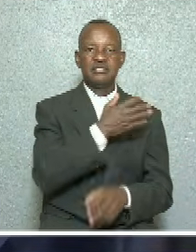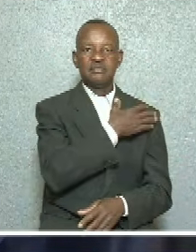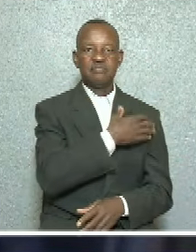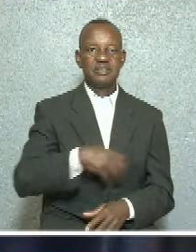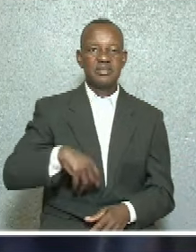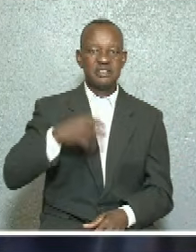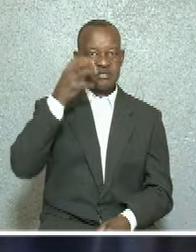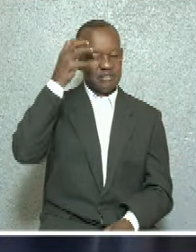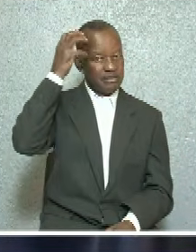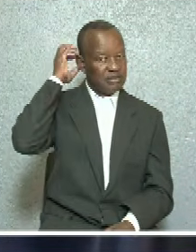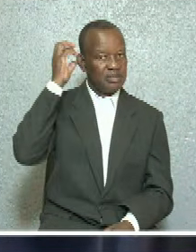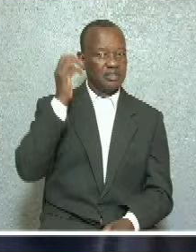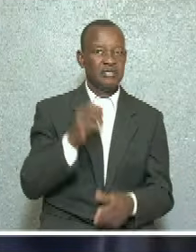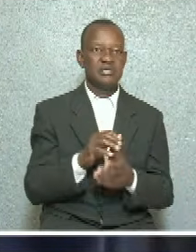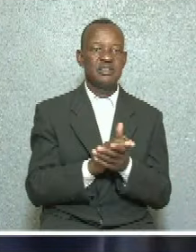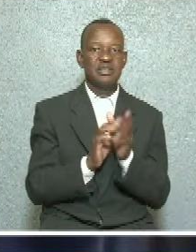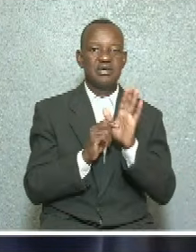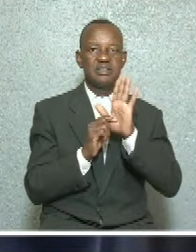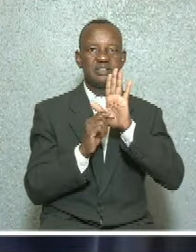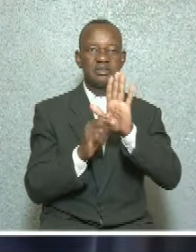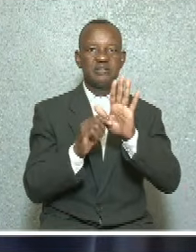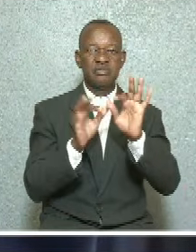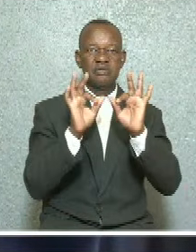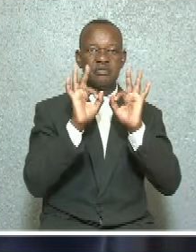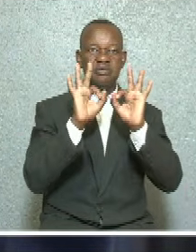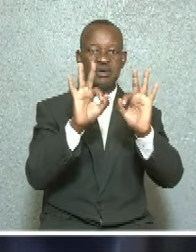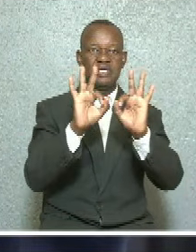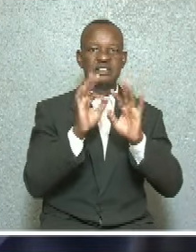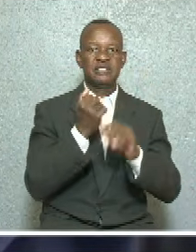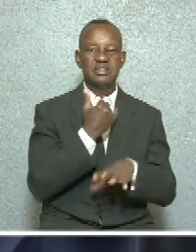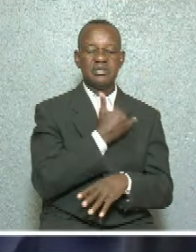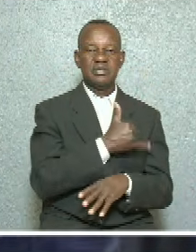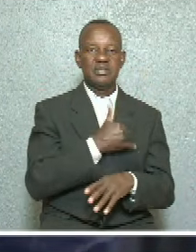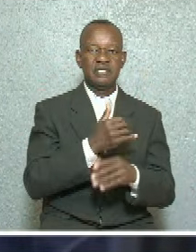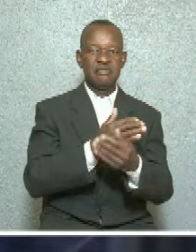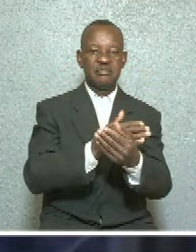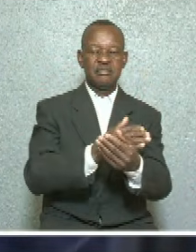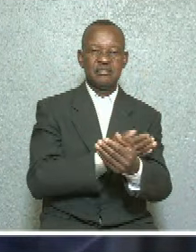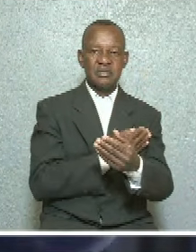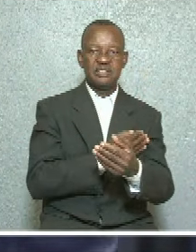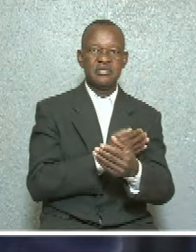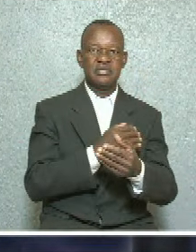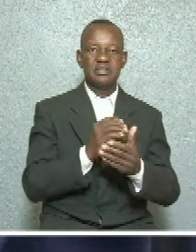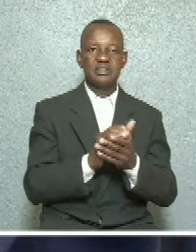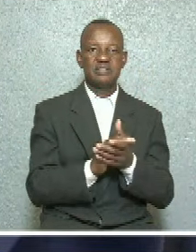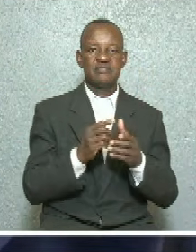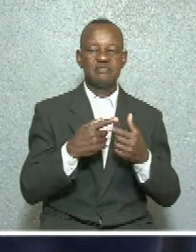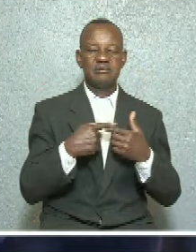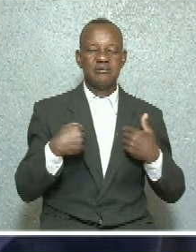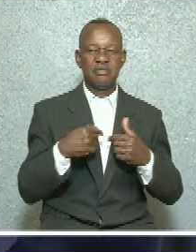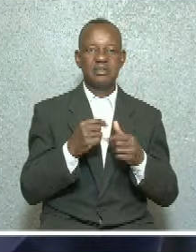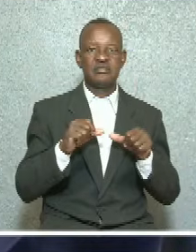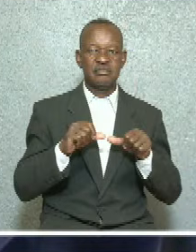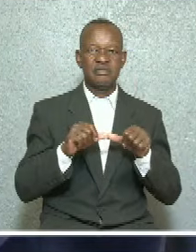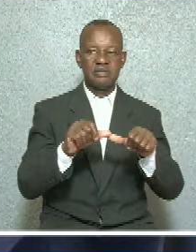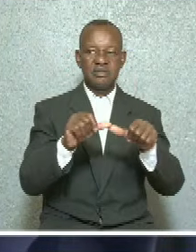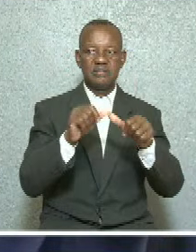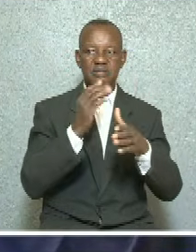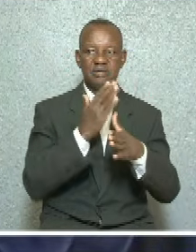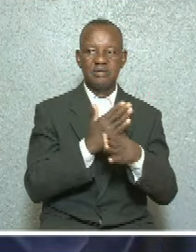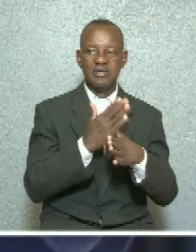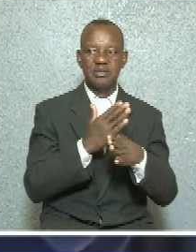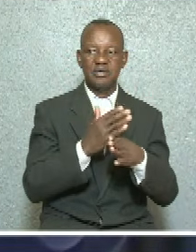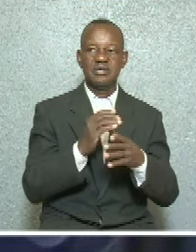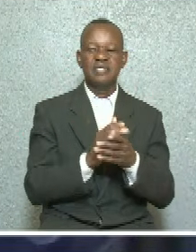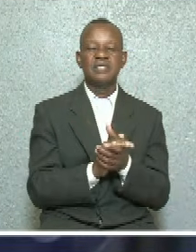And I would just say he did a great job for us to have a happy life, which we have